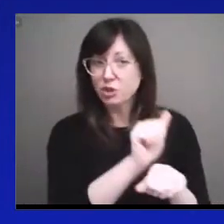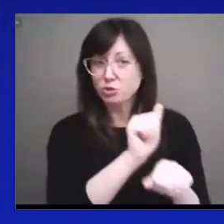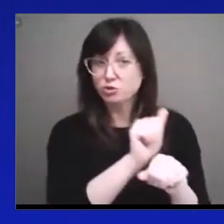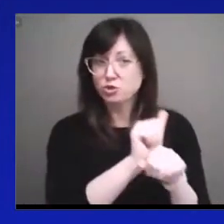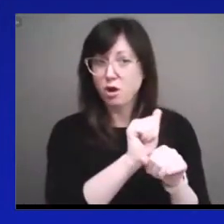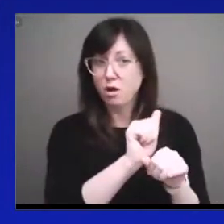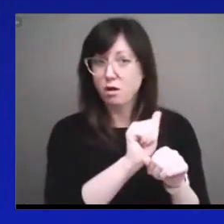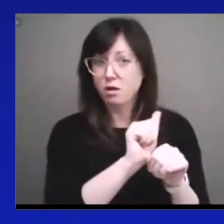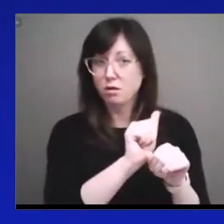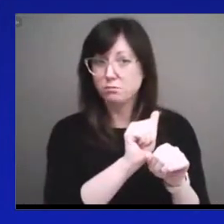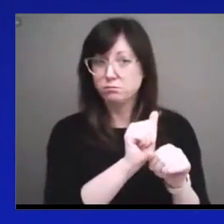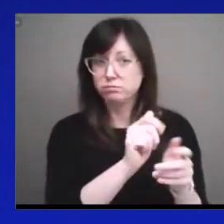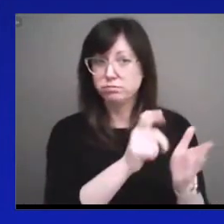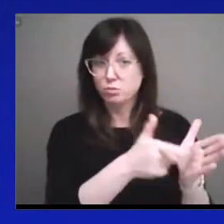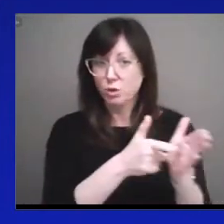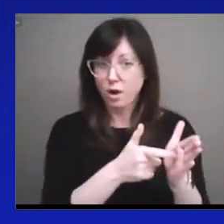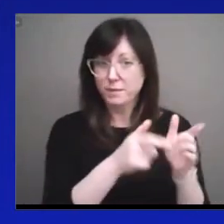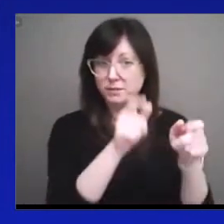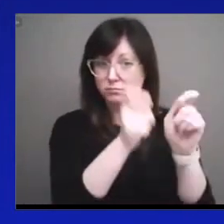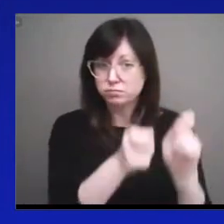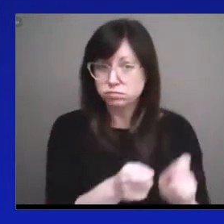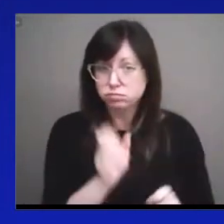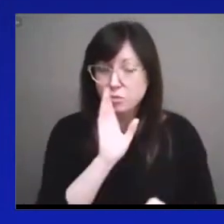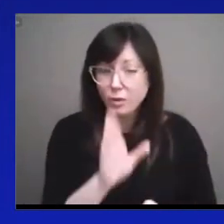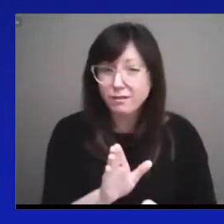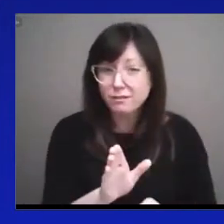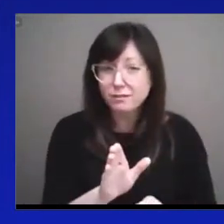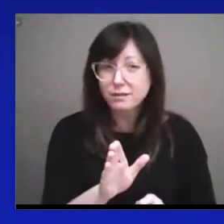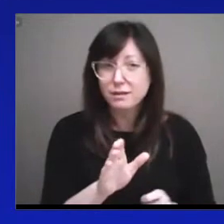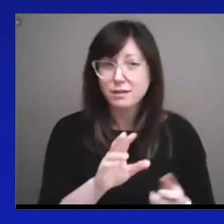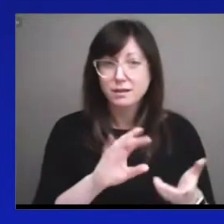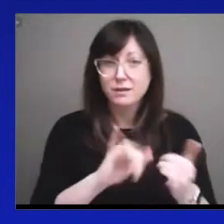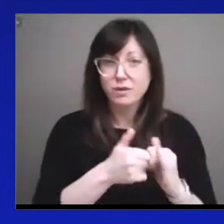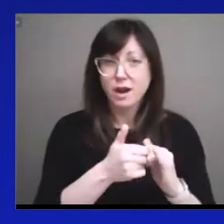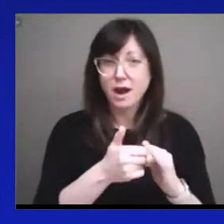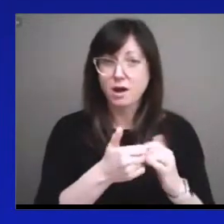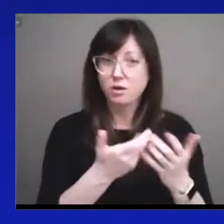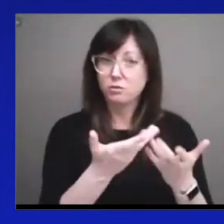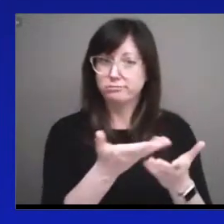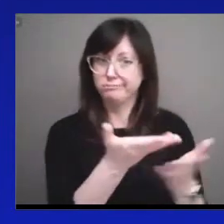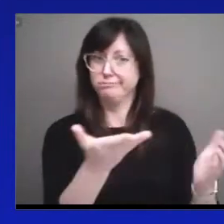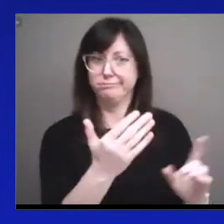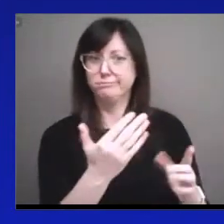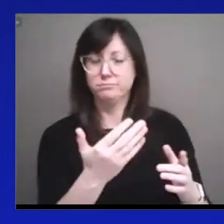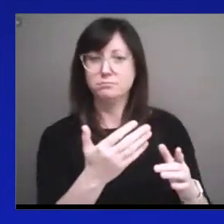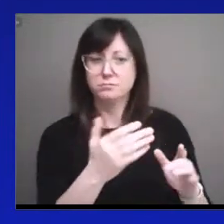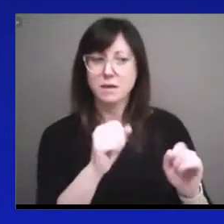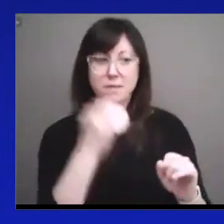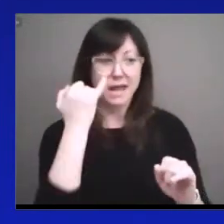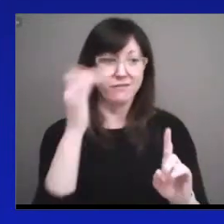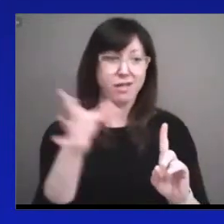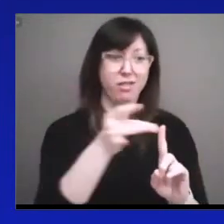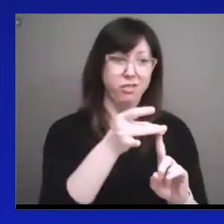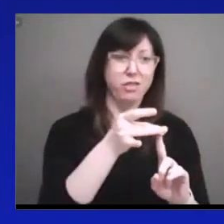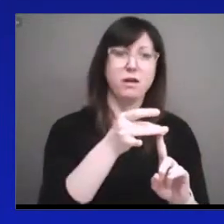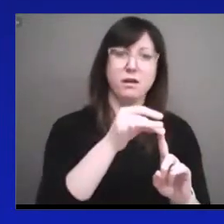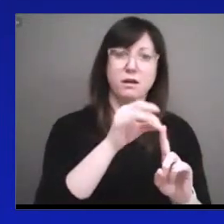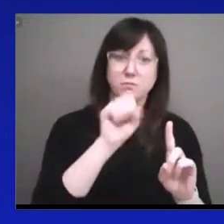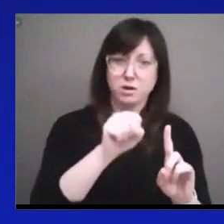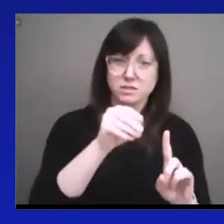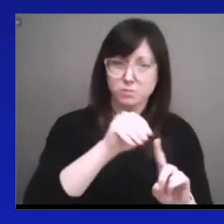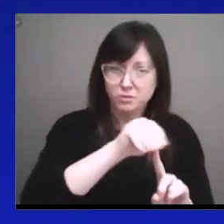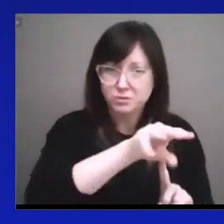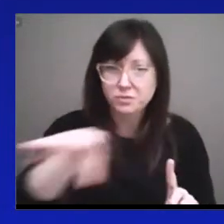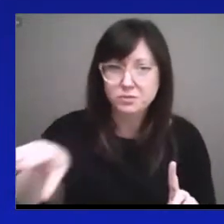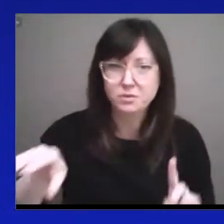way, or sort of finding a way to keep them, since they are people who risk others, they haven't been vaccinated, let's say, is